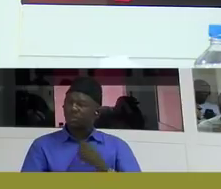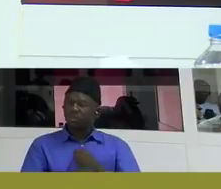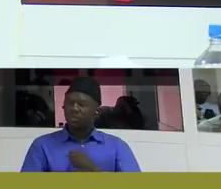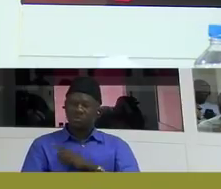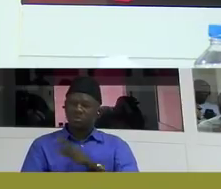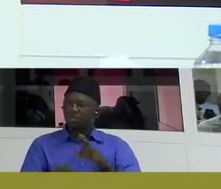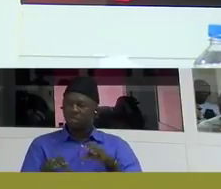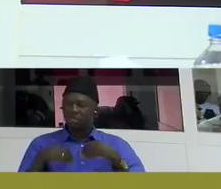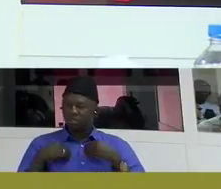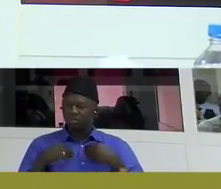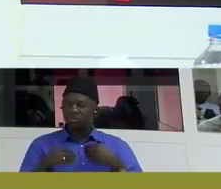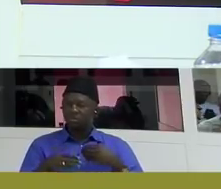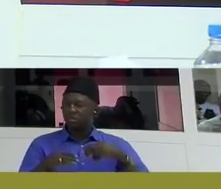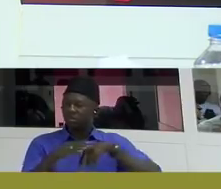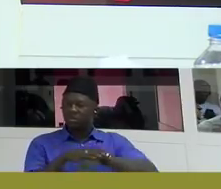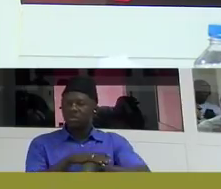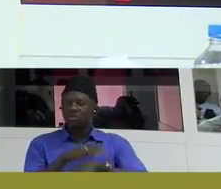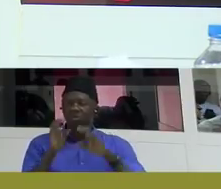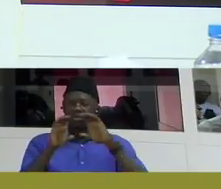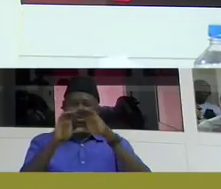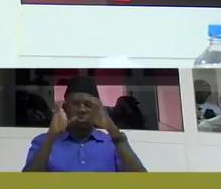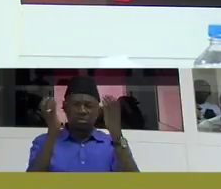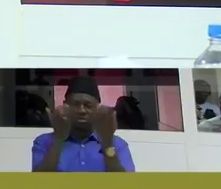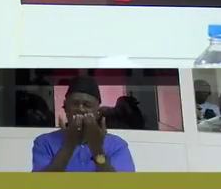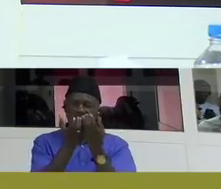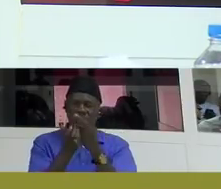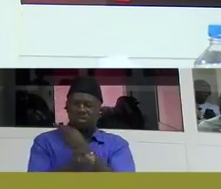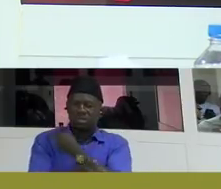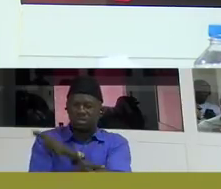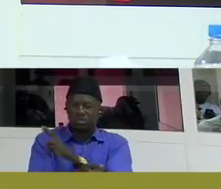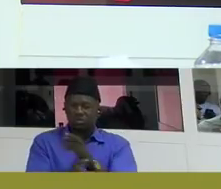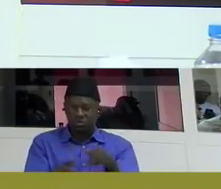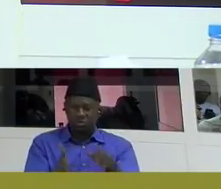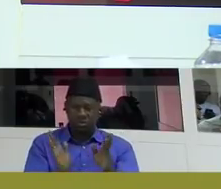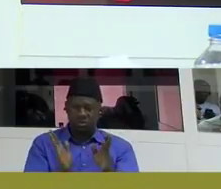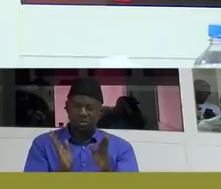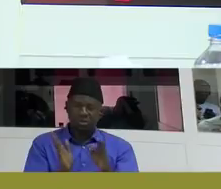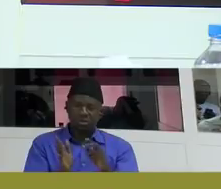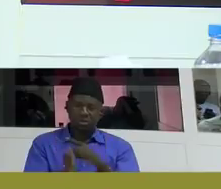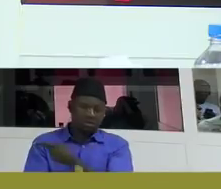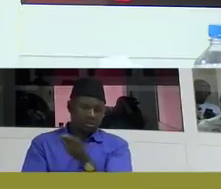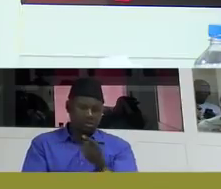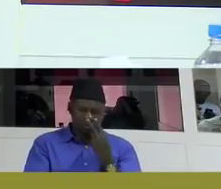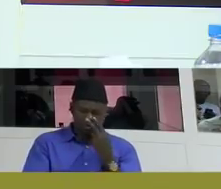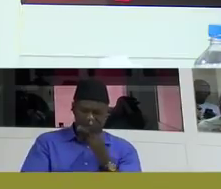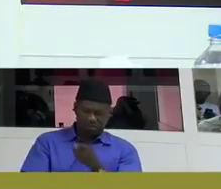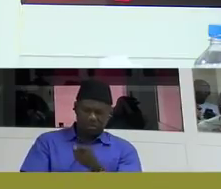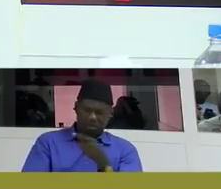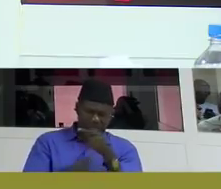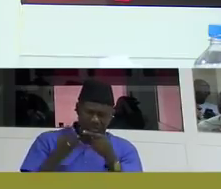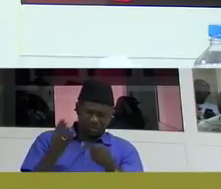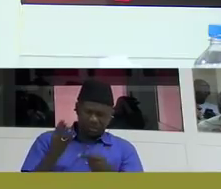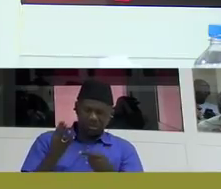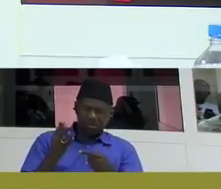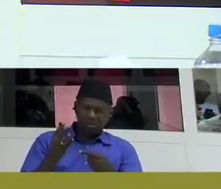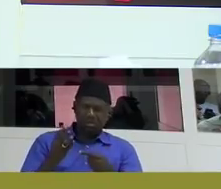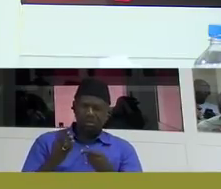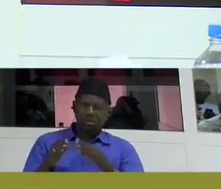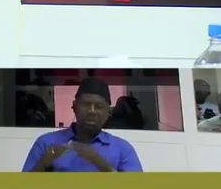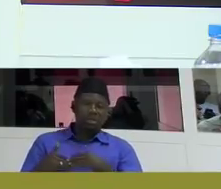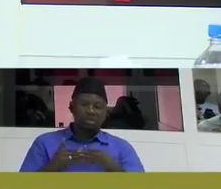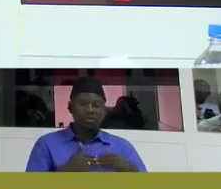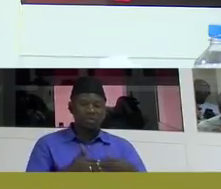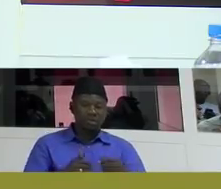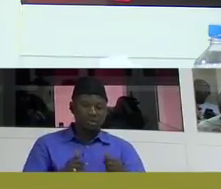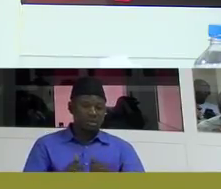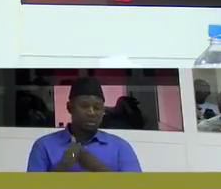intolerance among communities, religious intolerance. They saw this as events leading